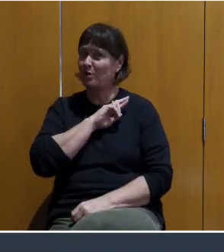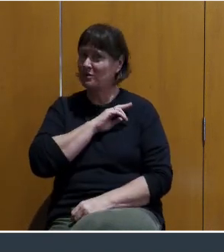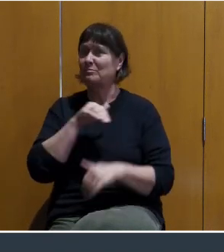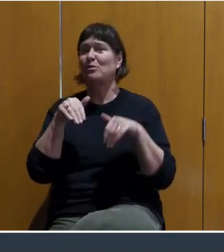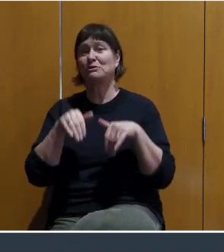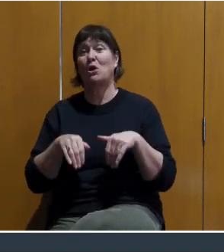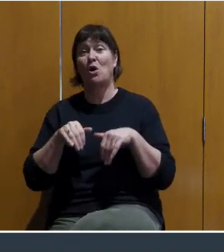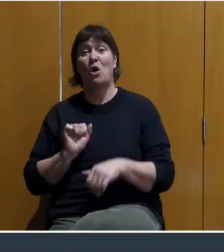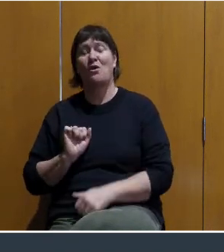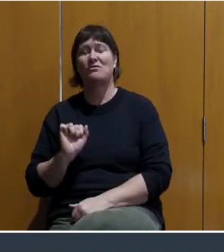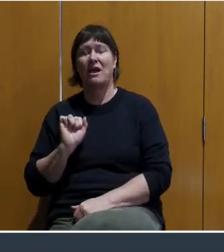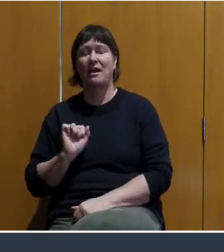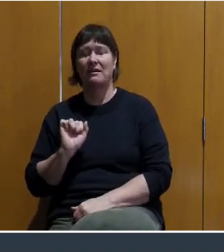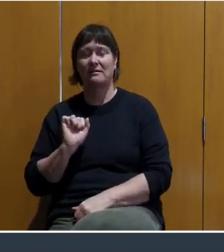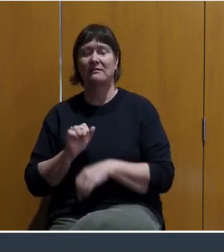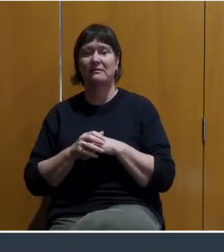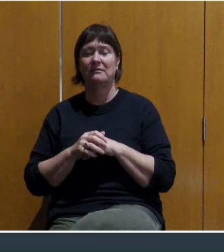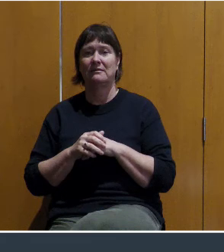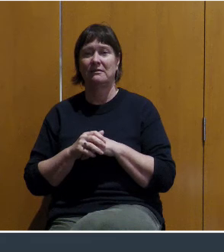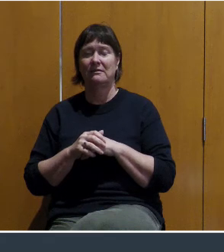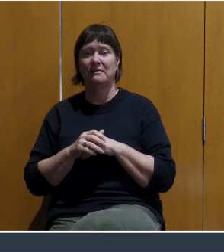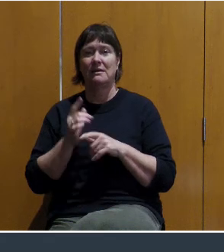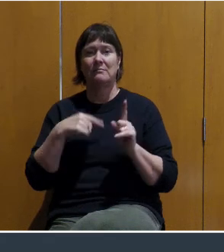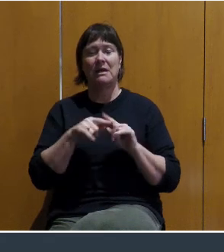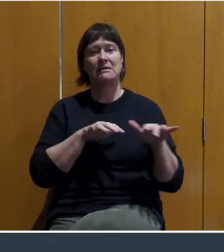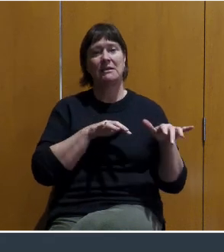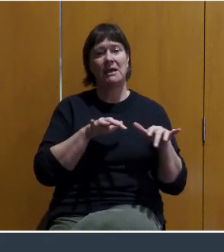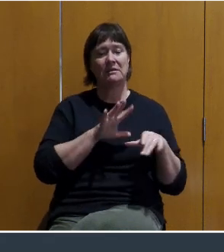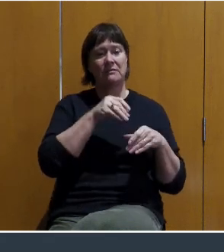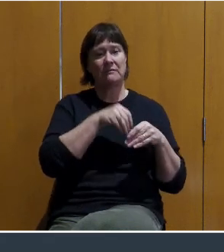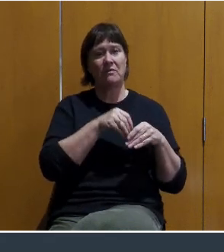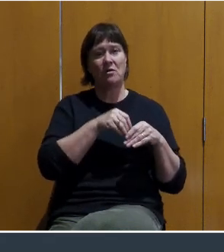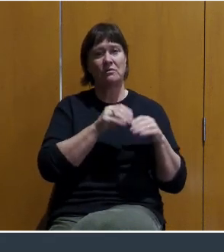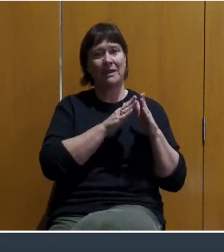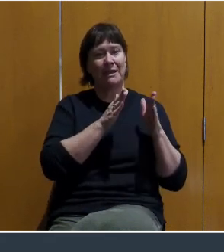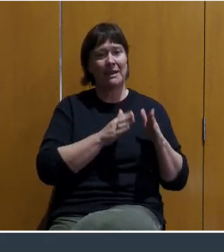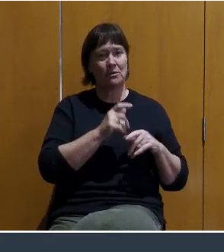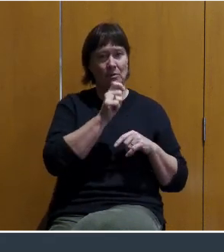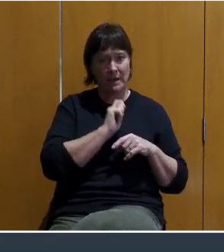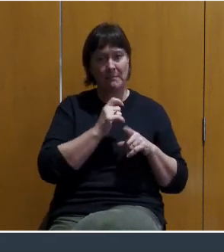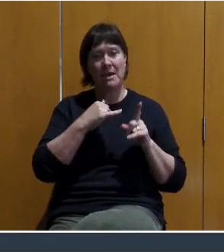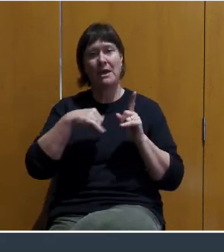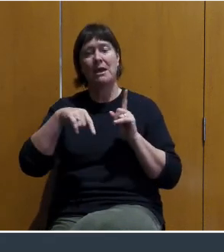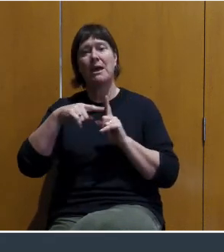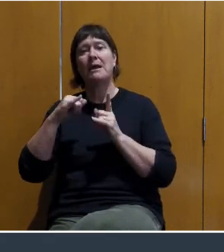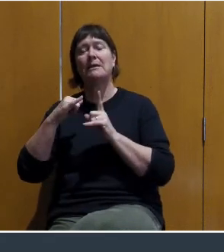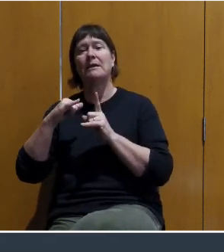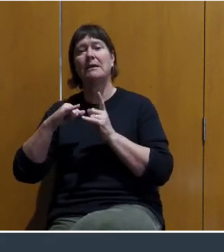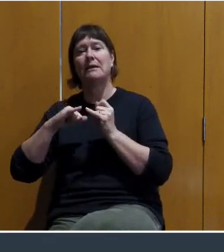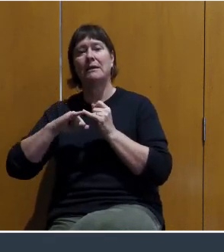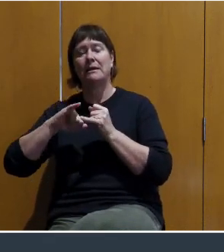at that, and within an active member of the local kennel club and actually an SPCA puppy adopter as